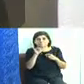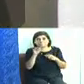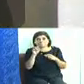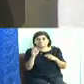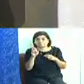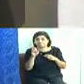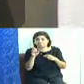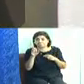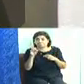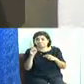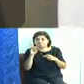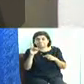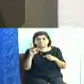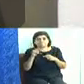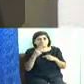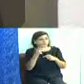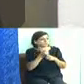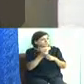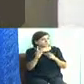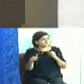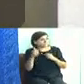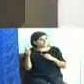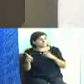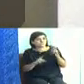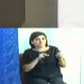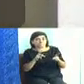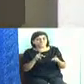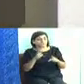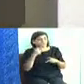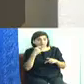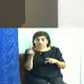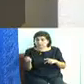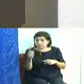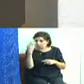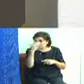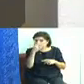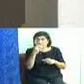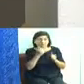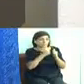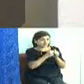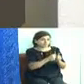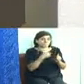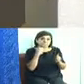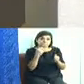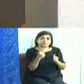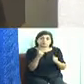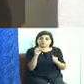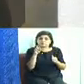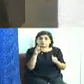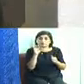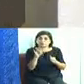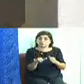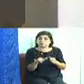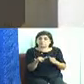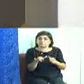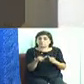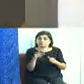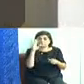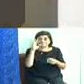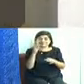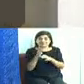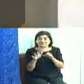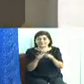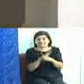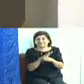told him he was crazy. And he followed that voice and planted those seeds. Troy was faithful, and he